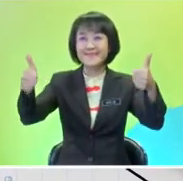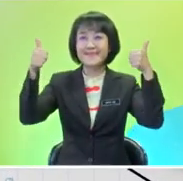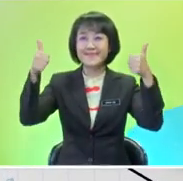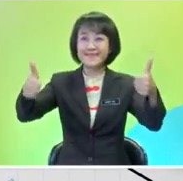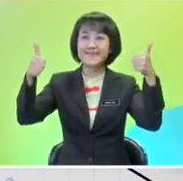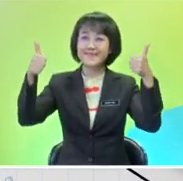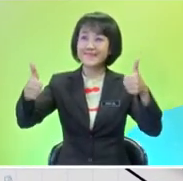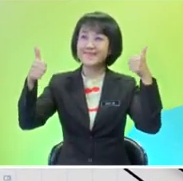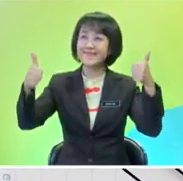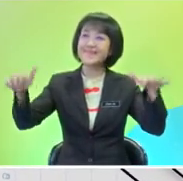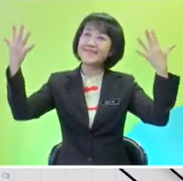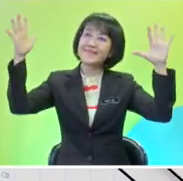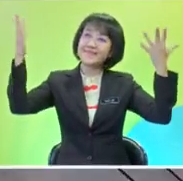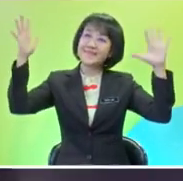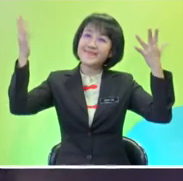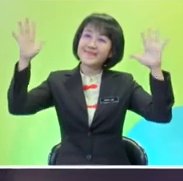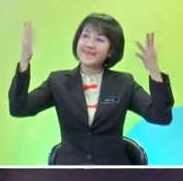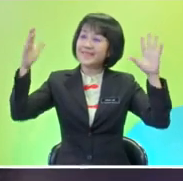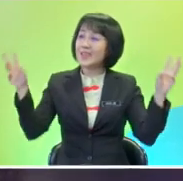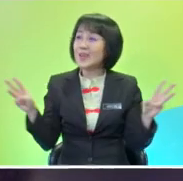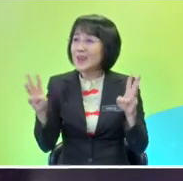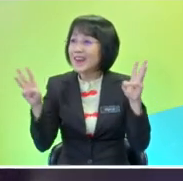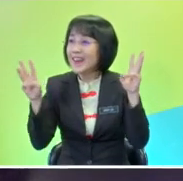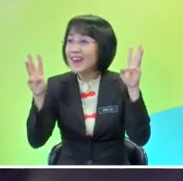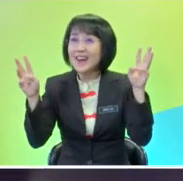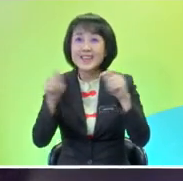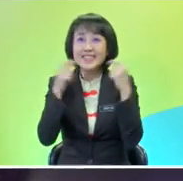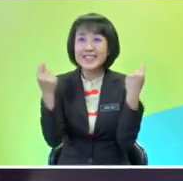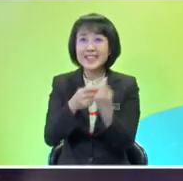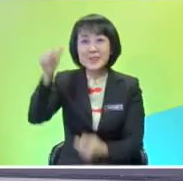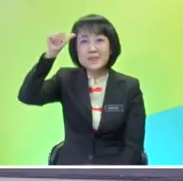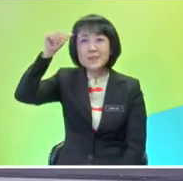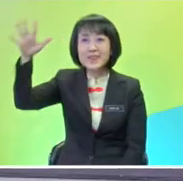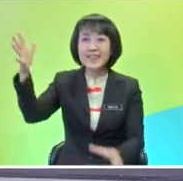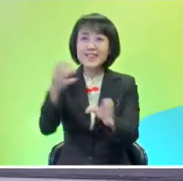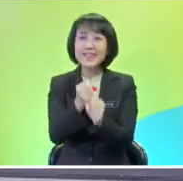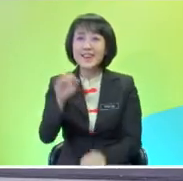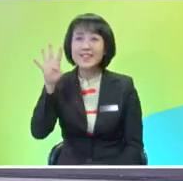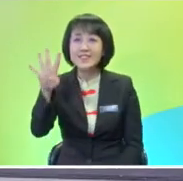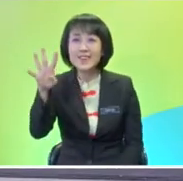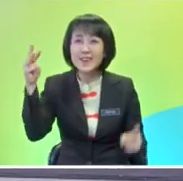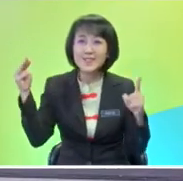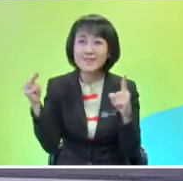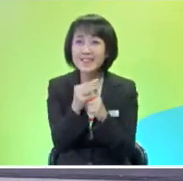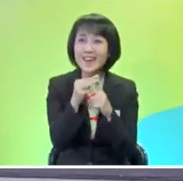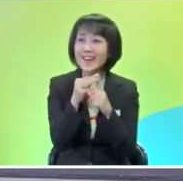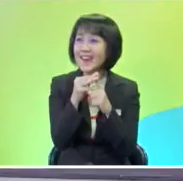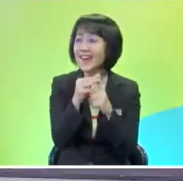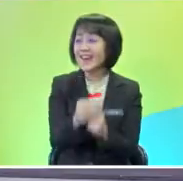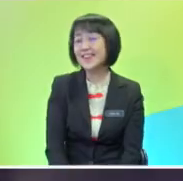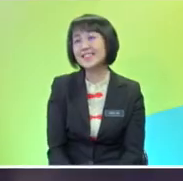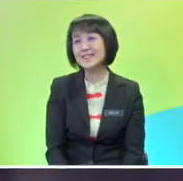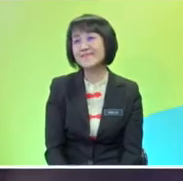well job, done, everybody. All of you. Wow, teacher, so how is the points and how did our pupils do for today's activity? The